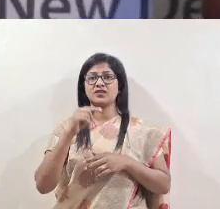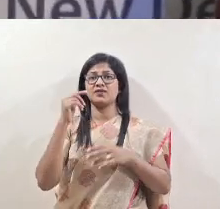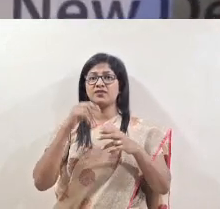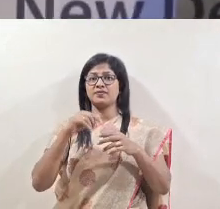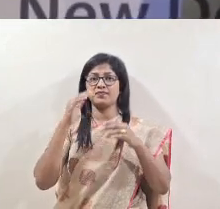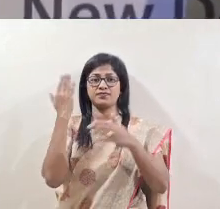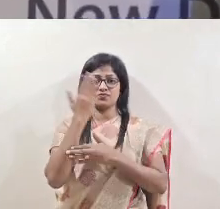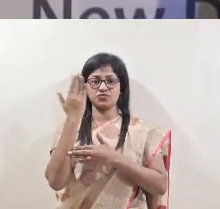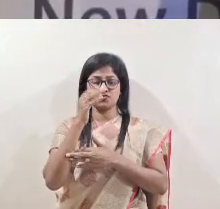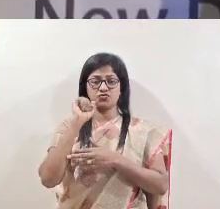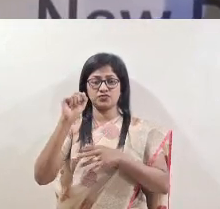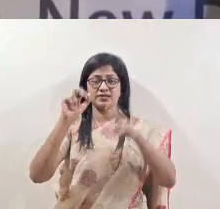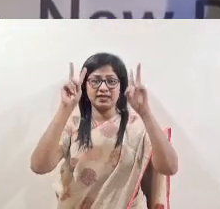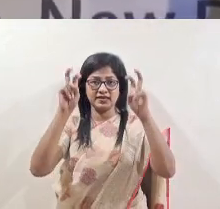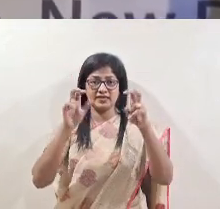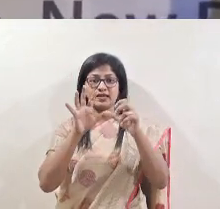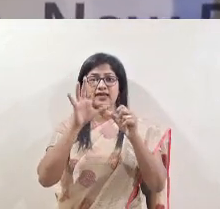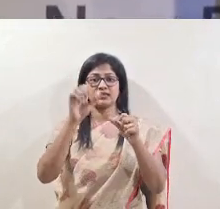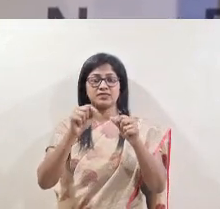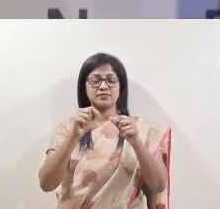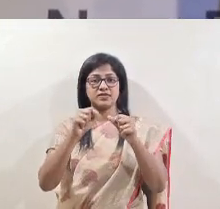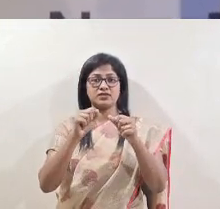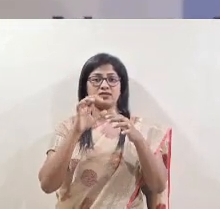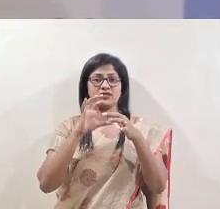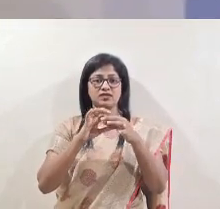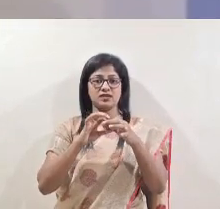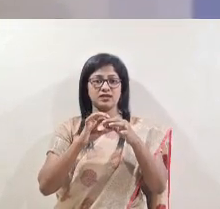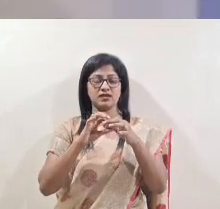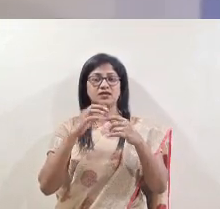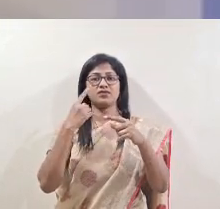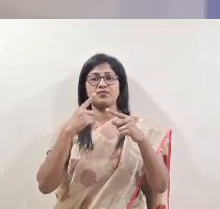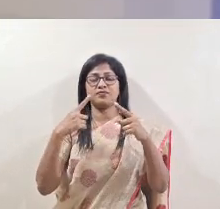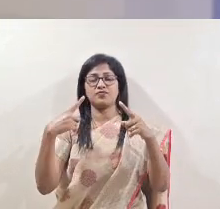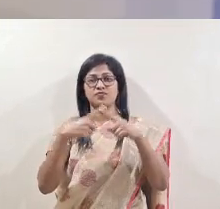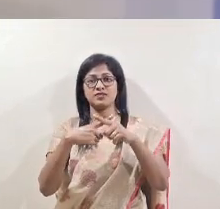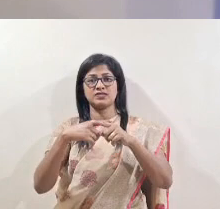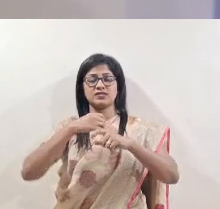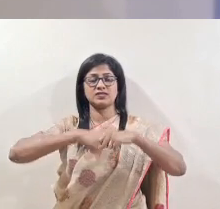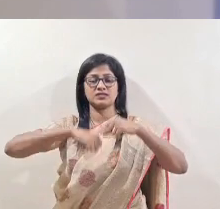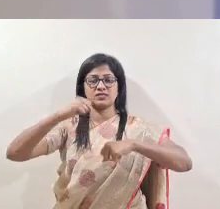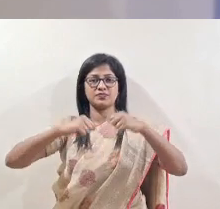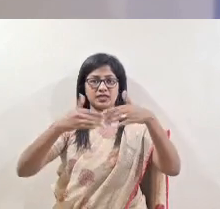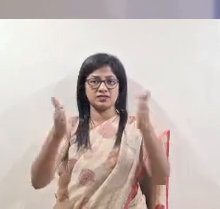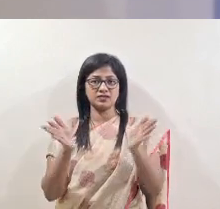on identifying accessibility or space